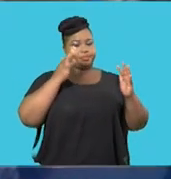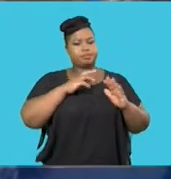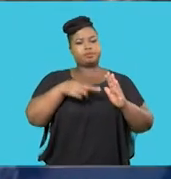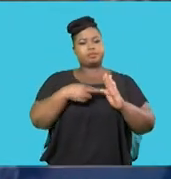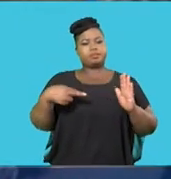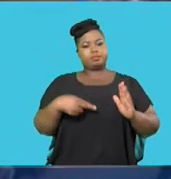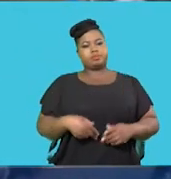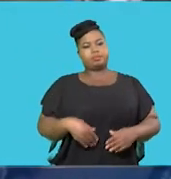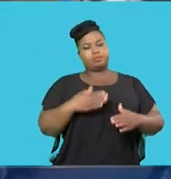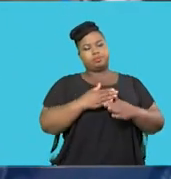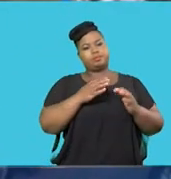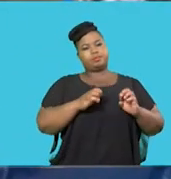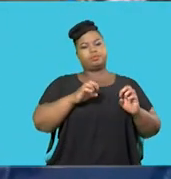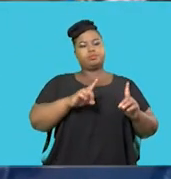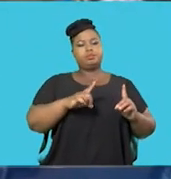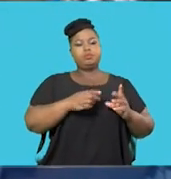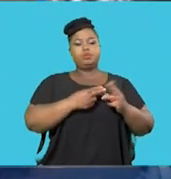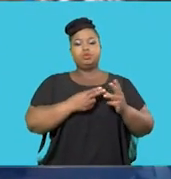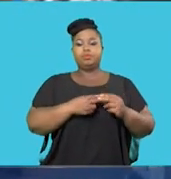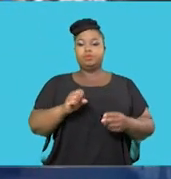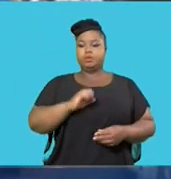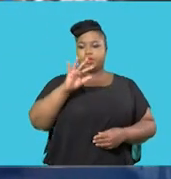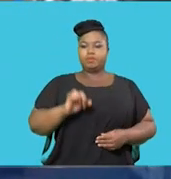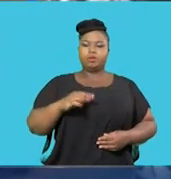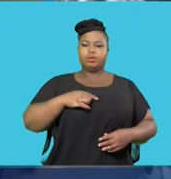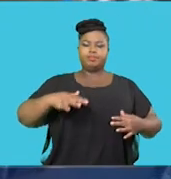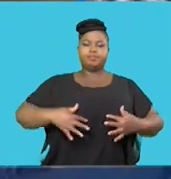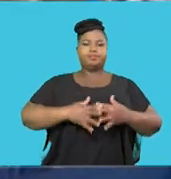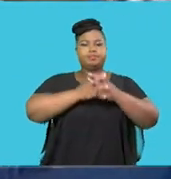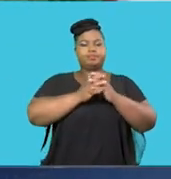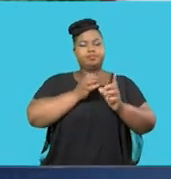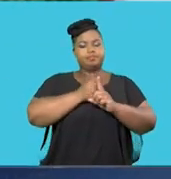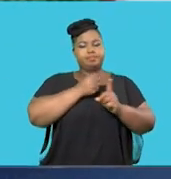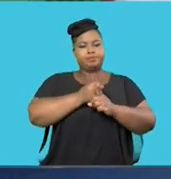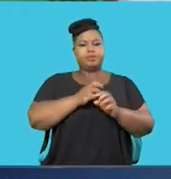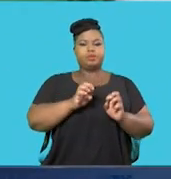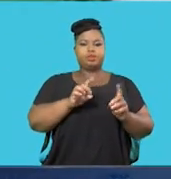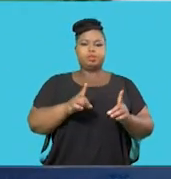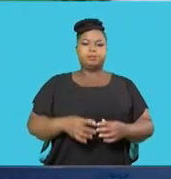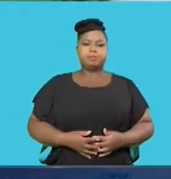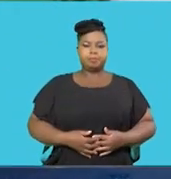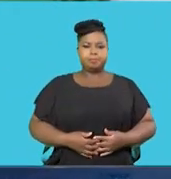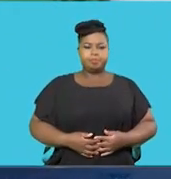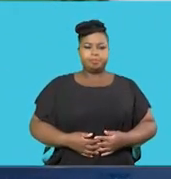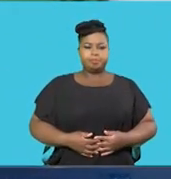edlalwa izinyana zezemfundo zaseNingizimu Afrika ekubumbeni nasekulweleni ezemfundo.